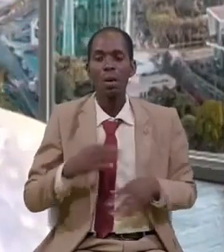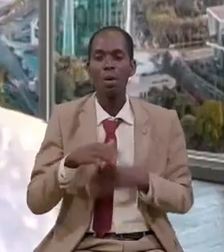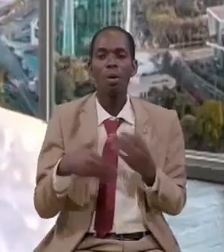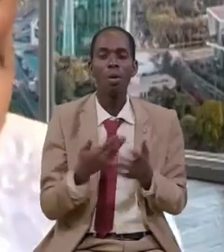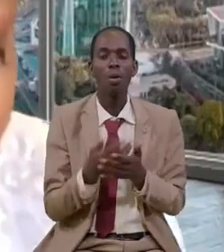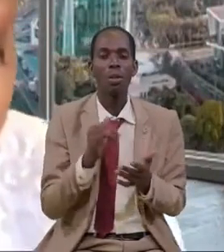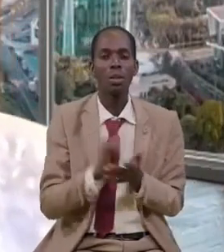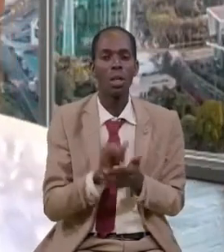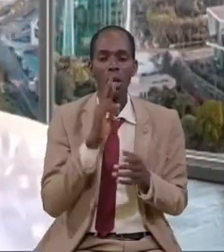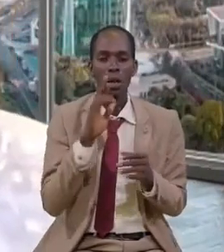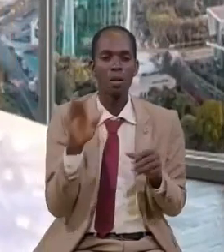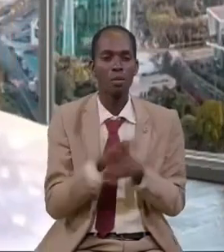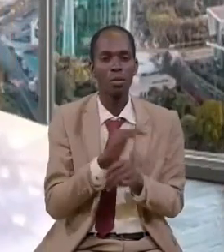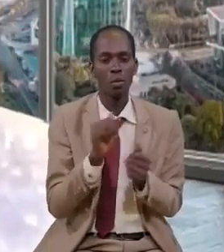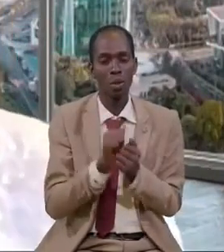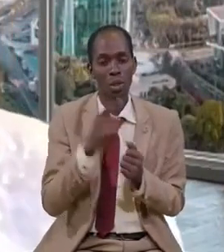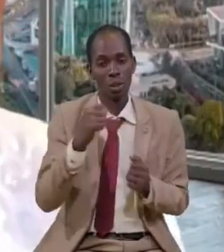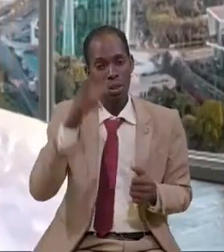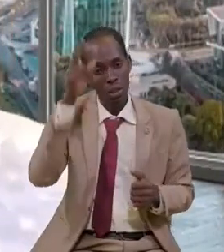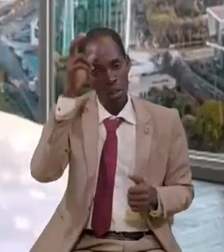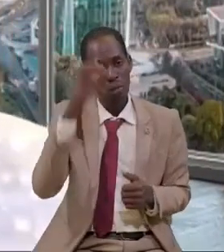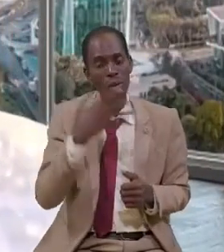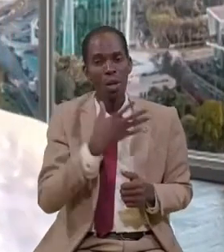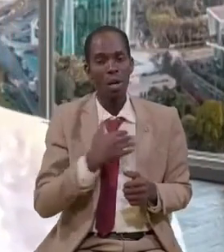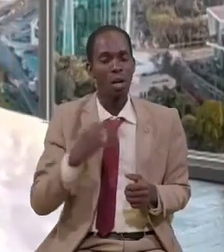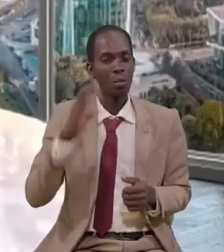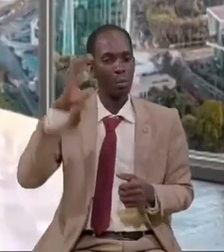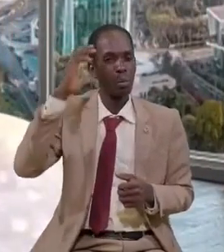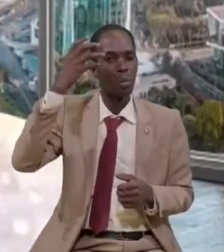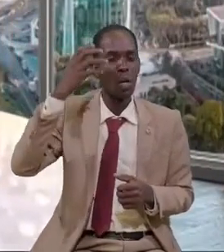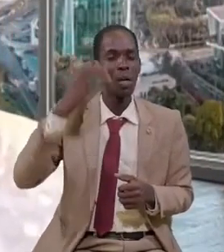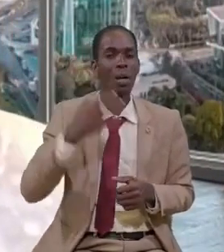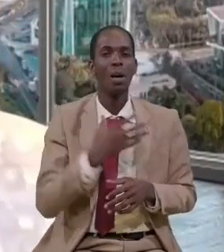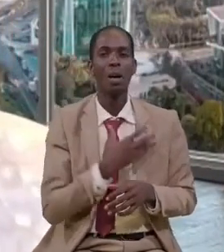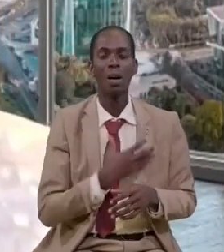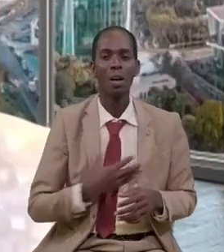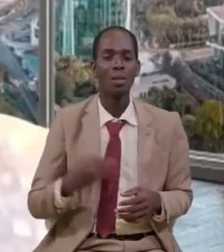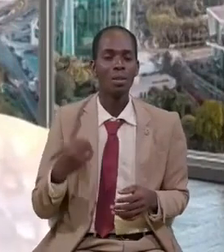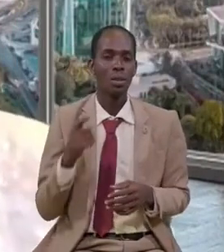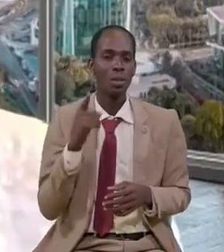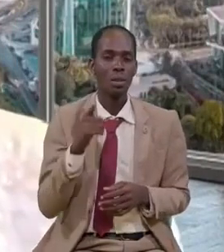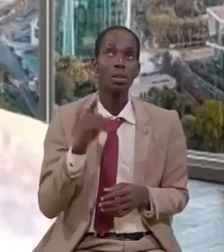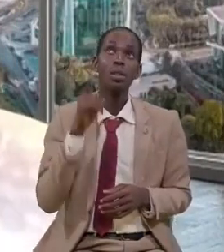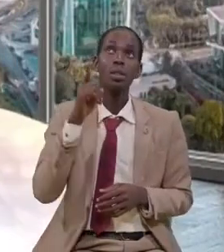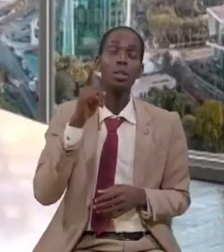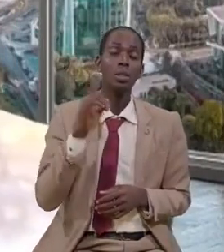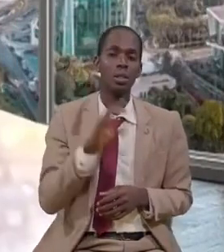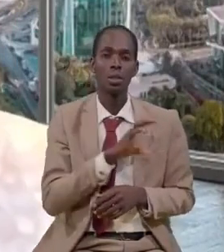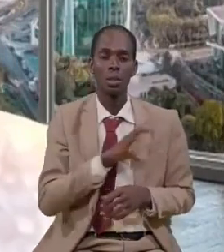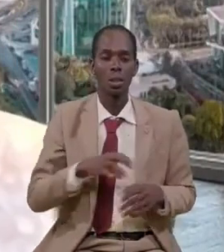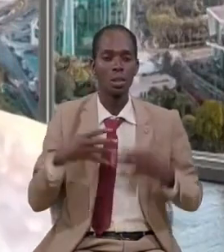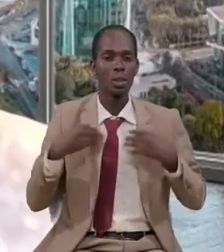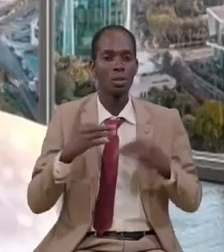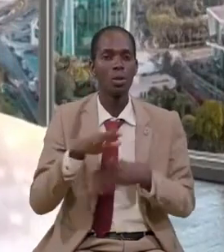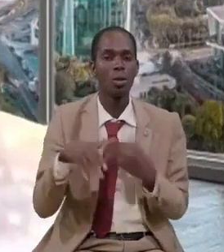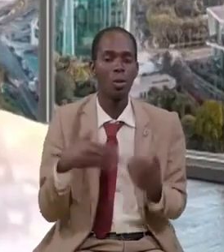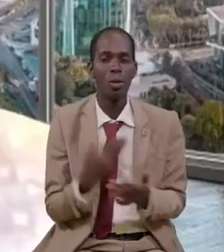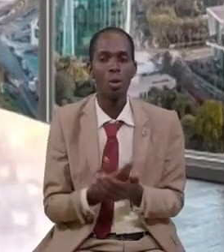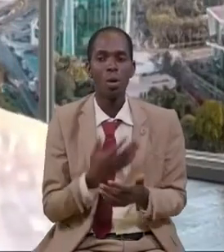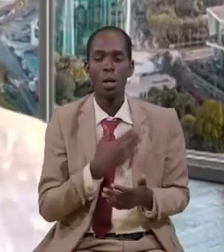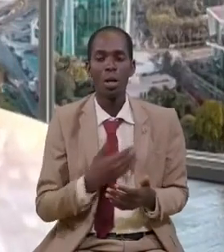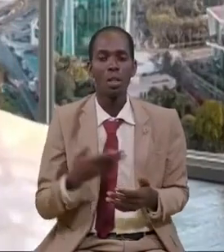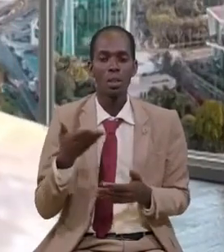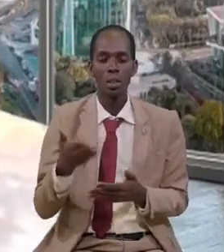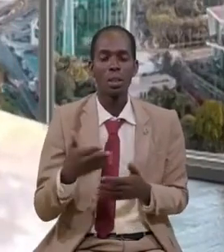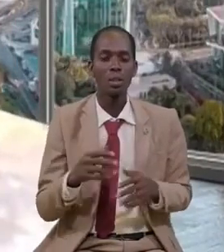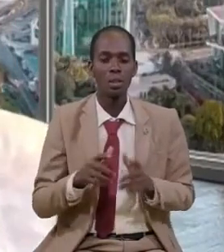and those that were lunatic, and those that were with the palsy, and he healed them. And there followed him a great multitude of people from